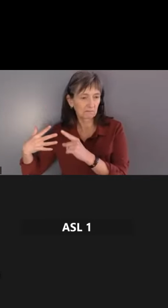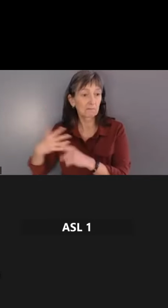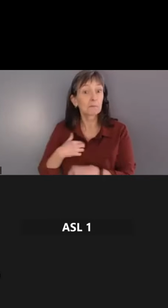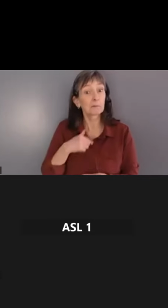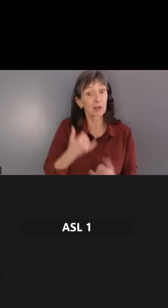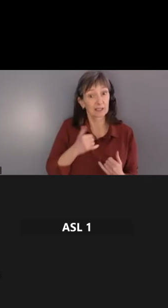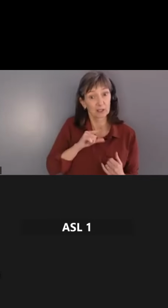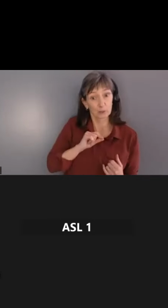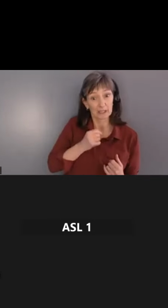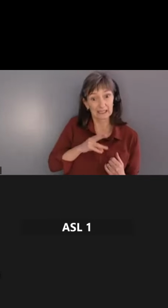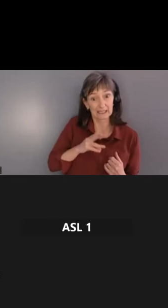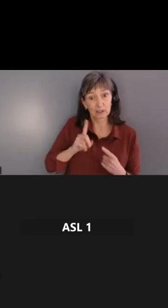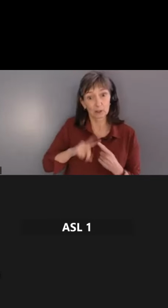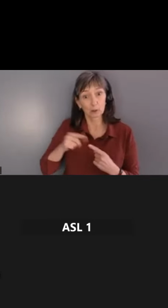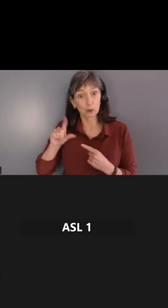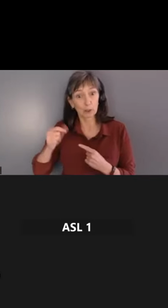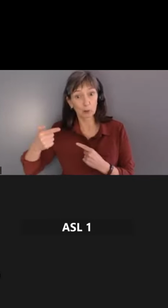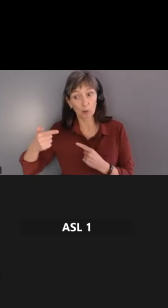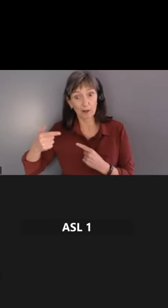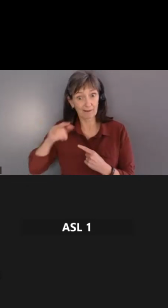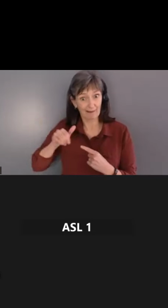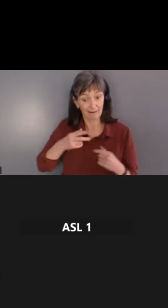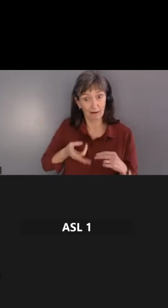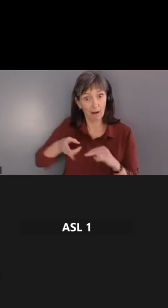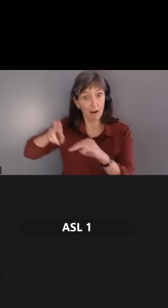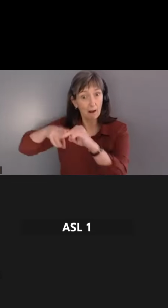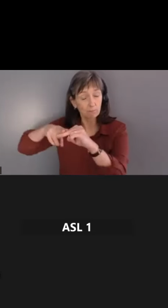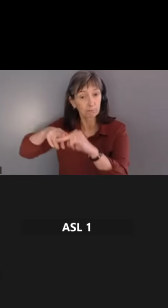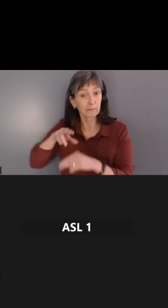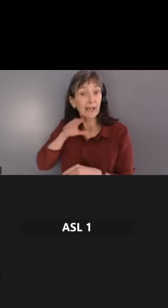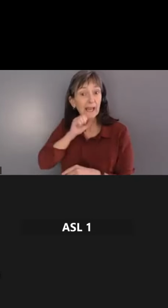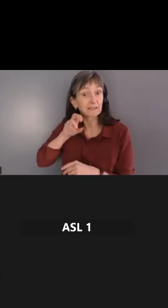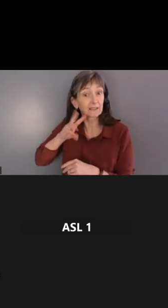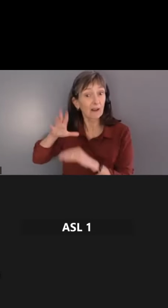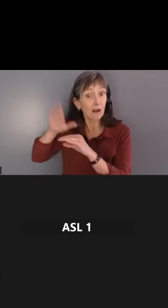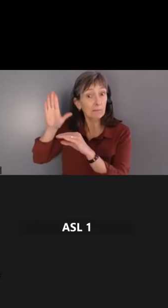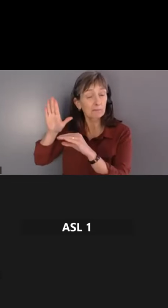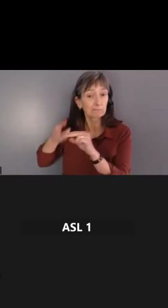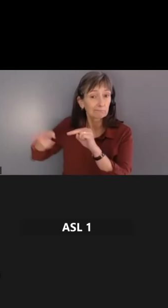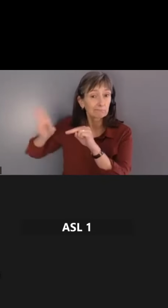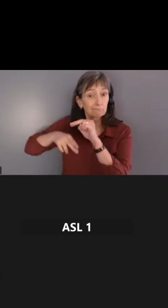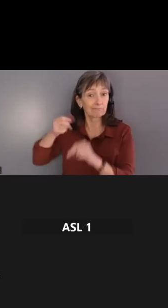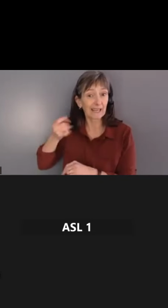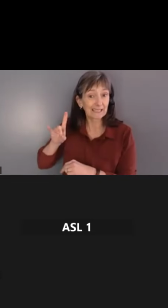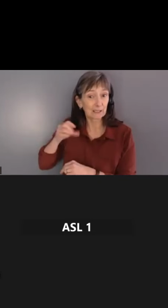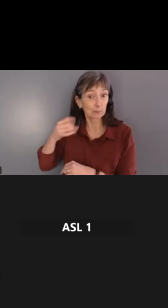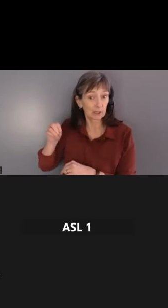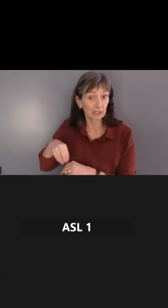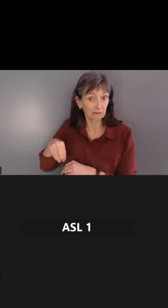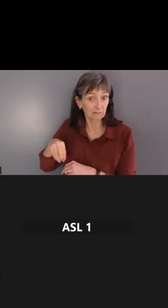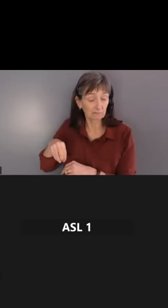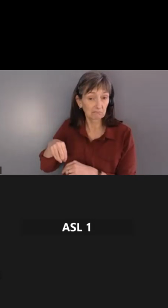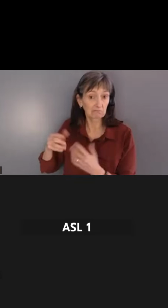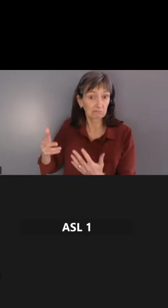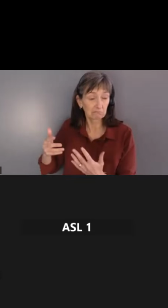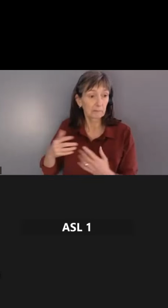2016 and 2021, the number of people aged 65 and older rose about 18%. And